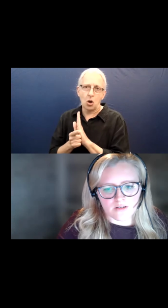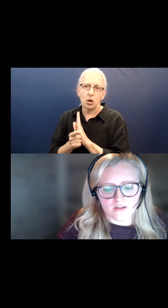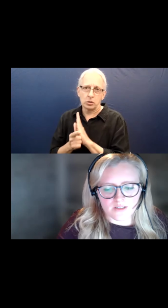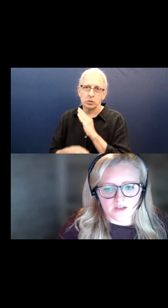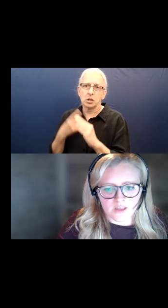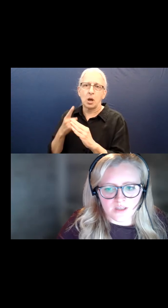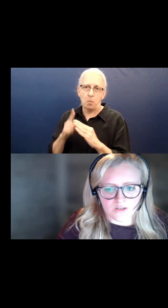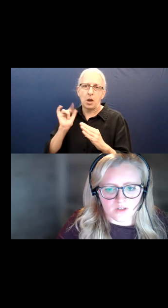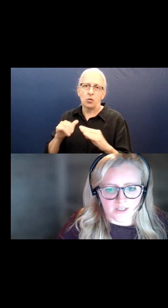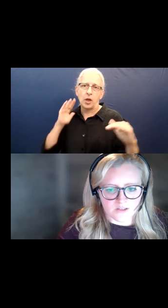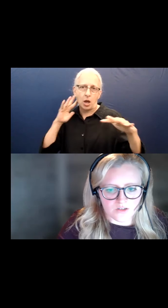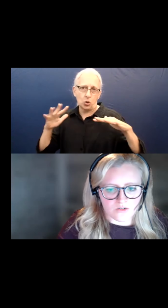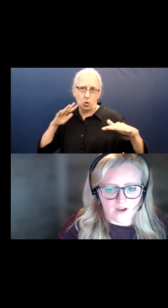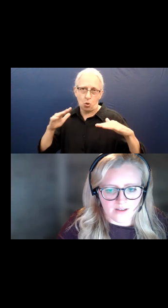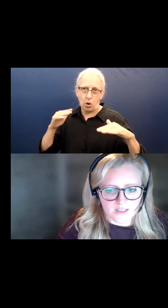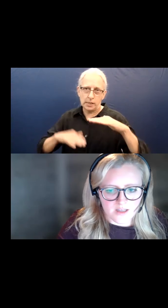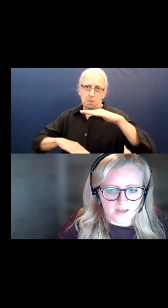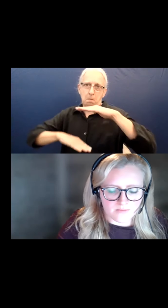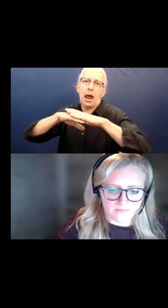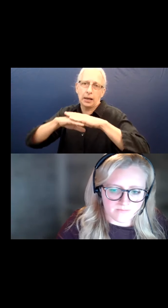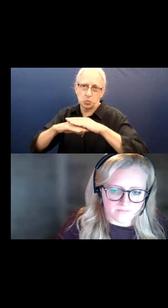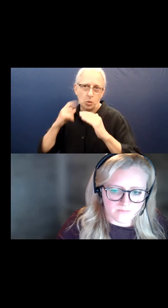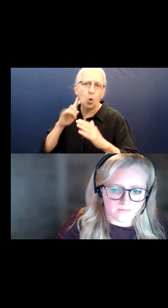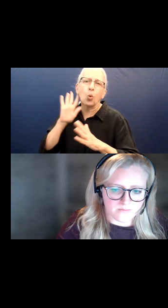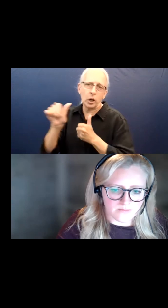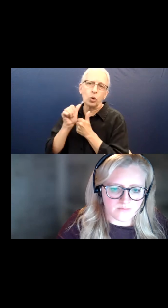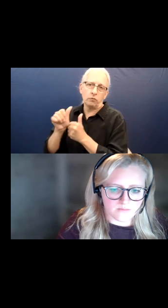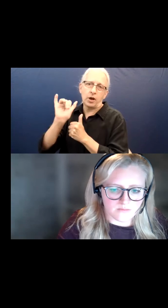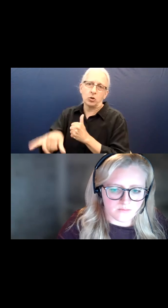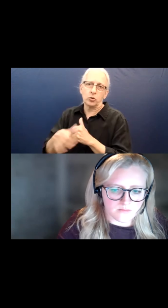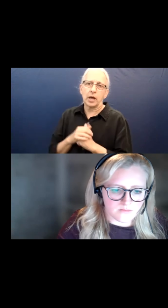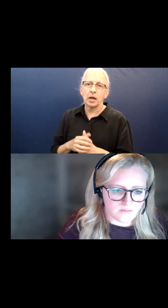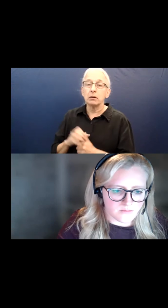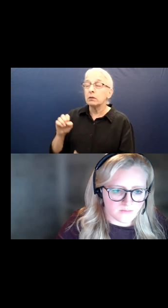Eric, is there anything that you'd like to add to that?